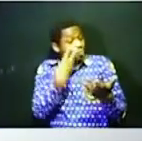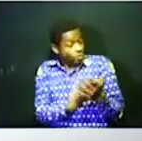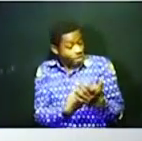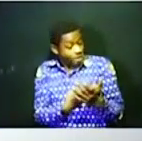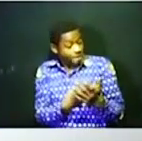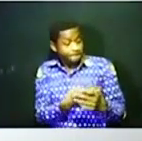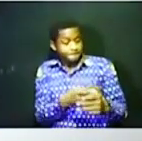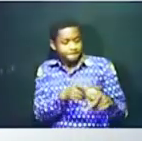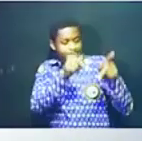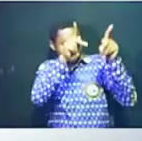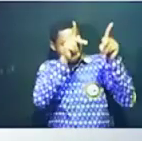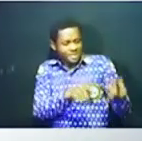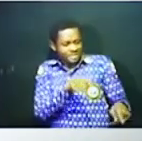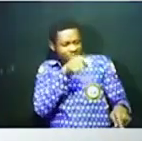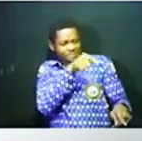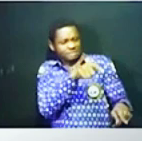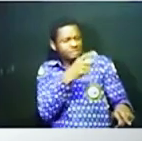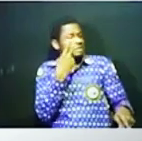event.